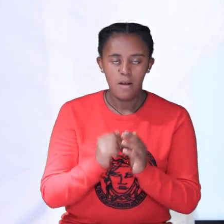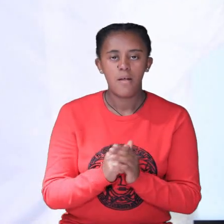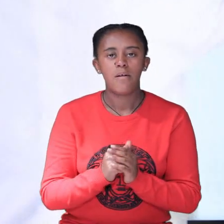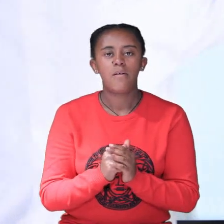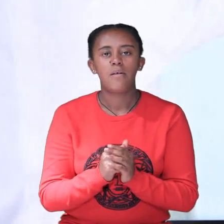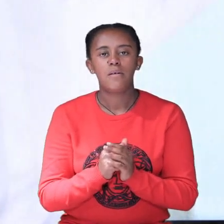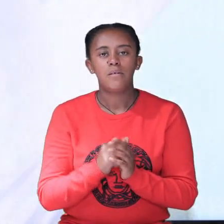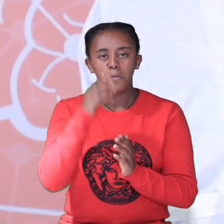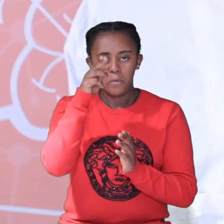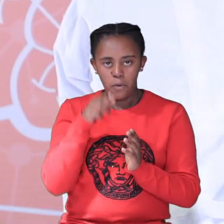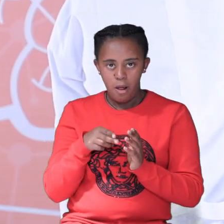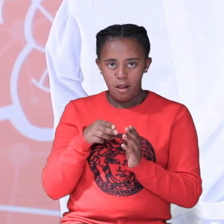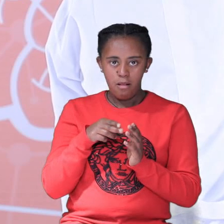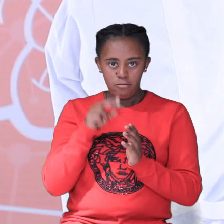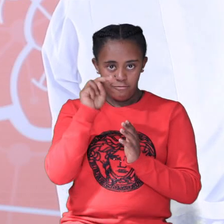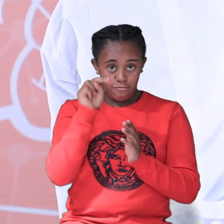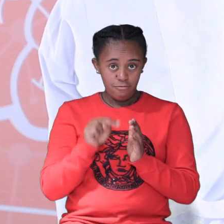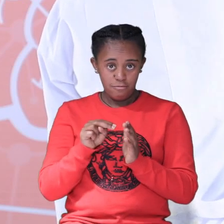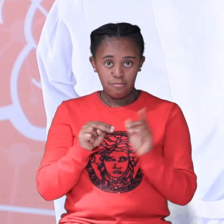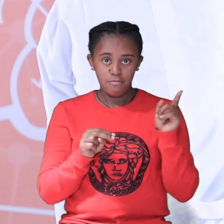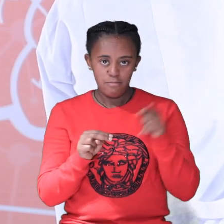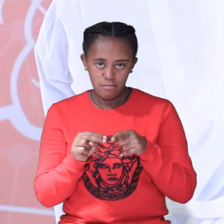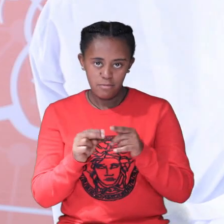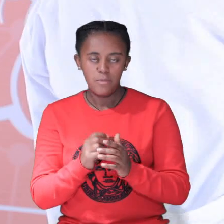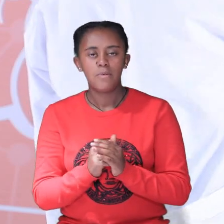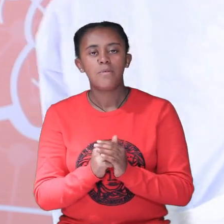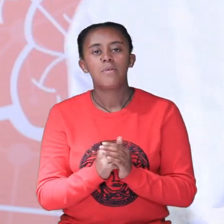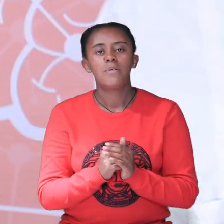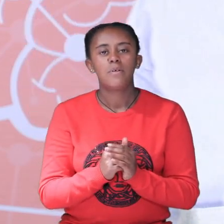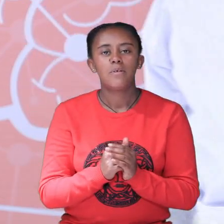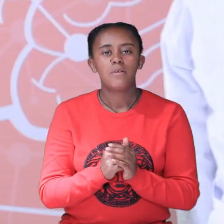The diagram is this. The